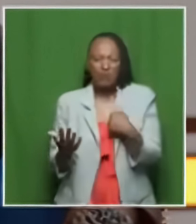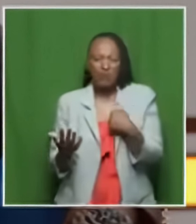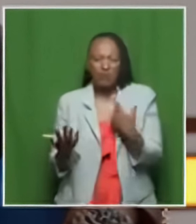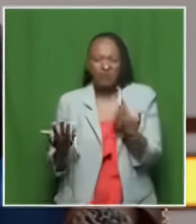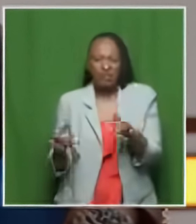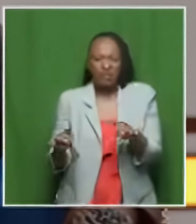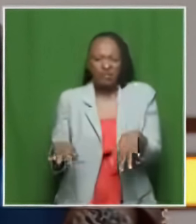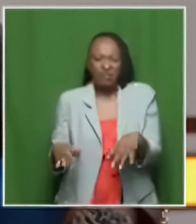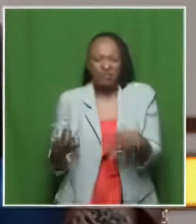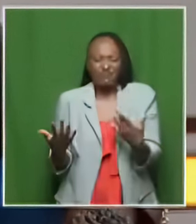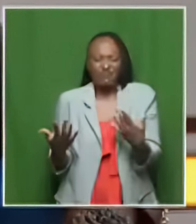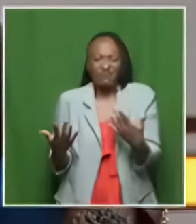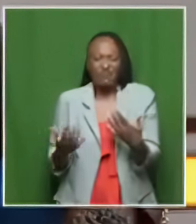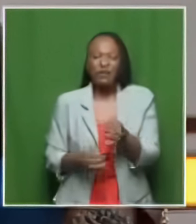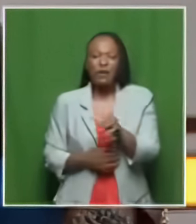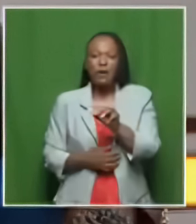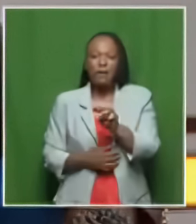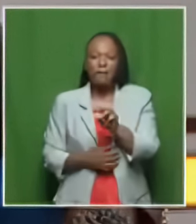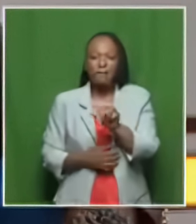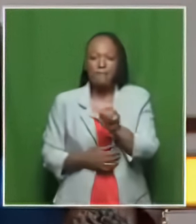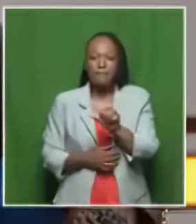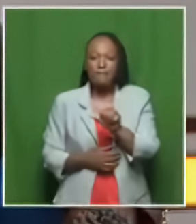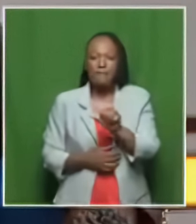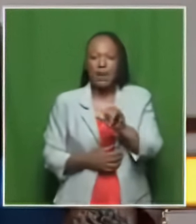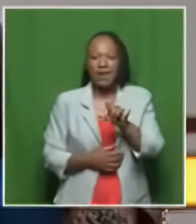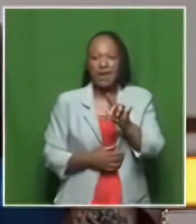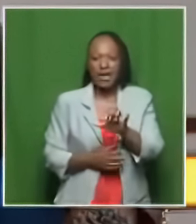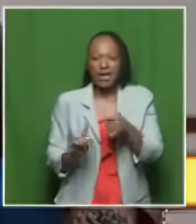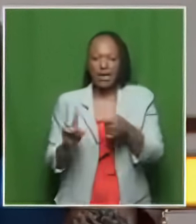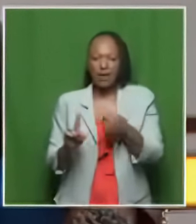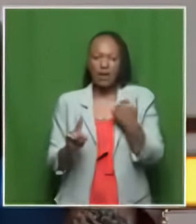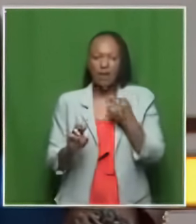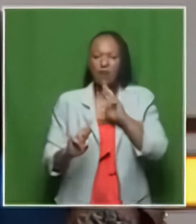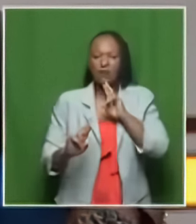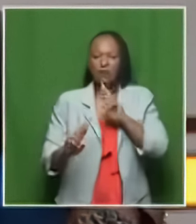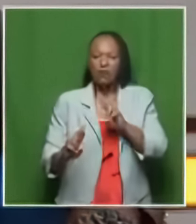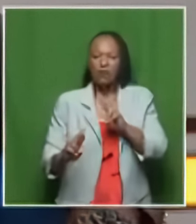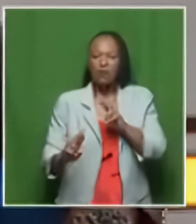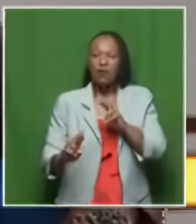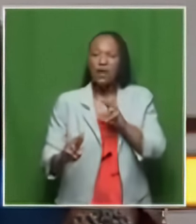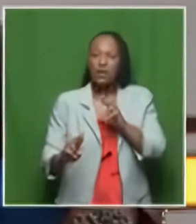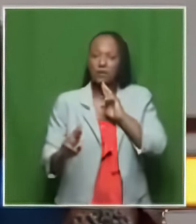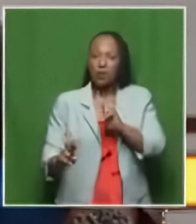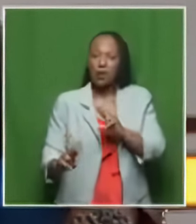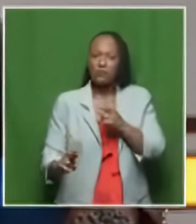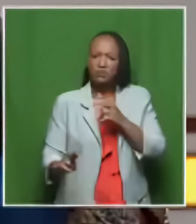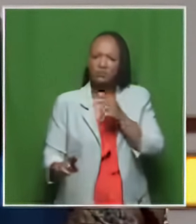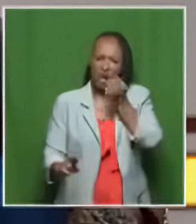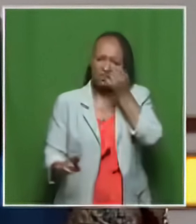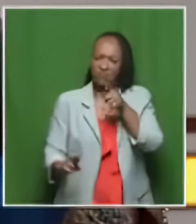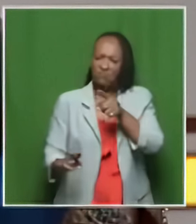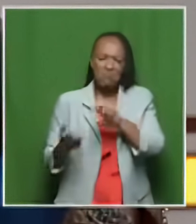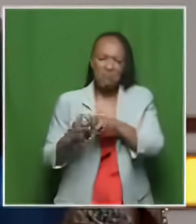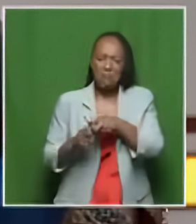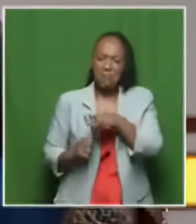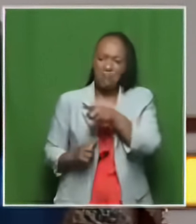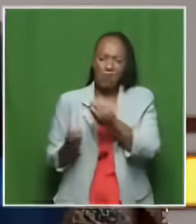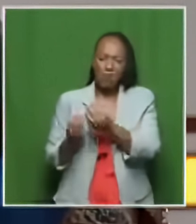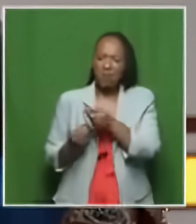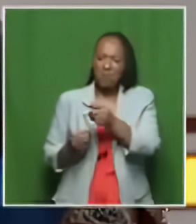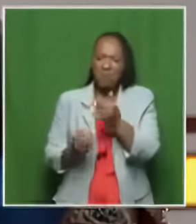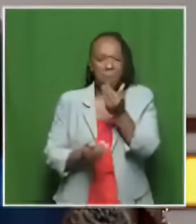think Maile, in his response, appreciated that we don't have a problem with him. We don't have a problem with